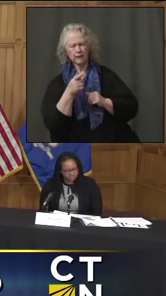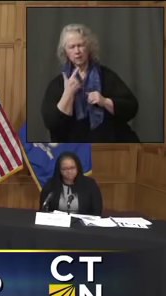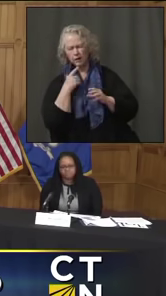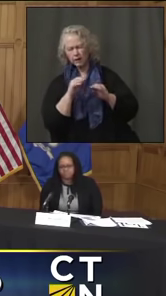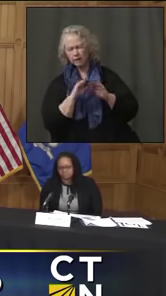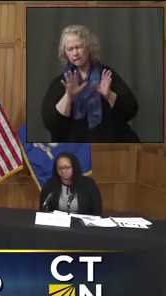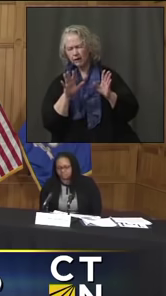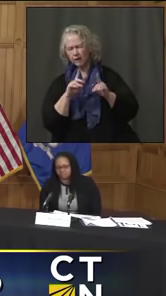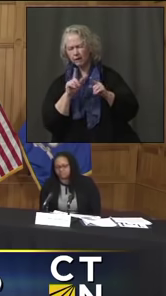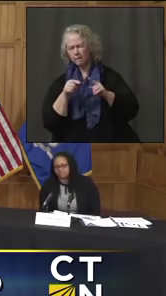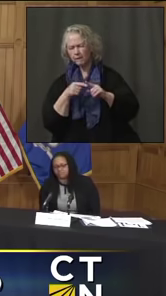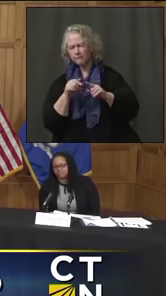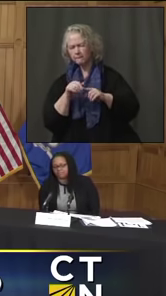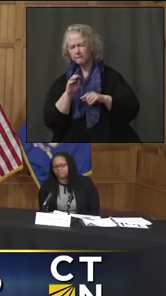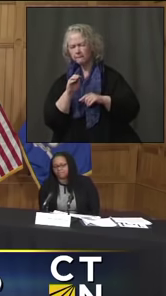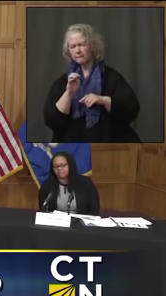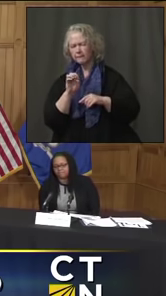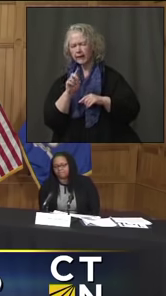money.